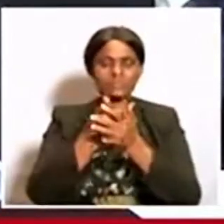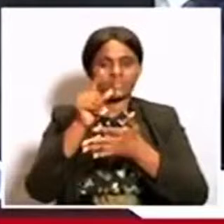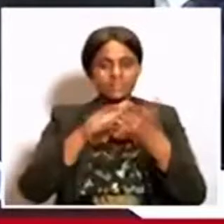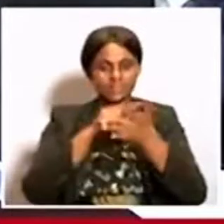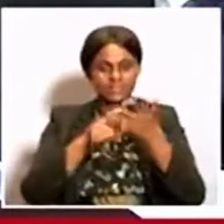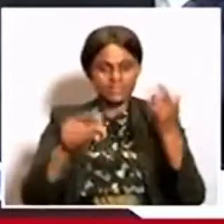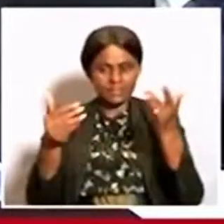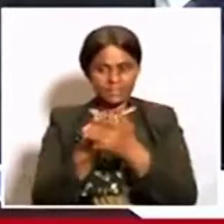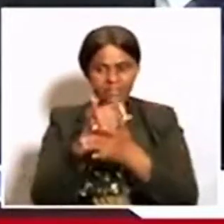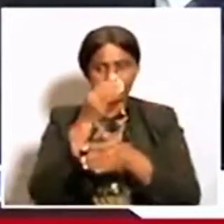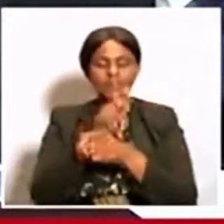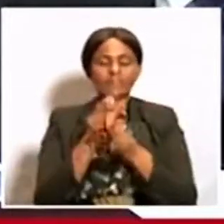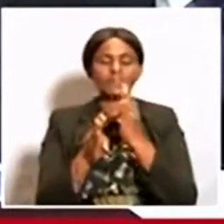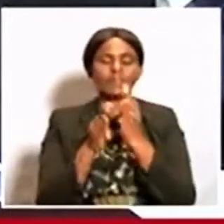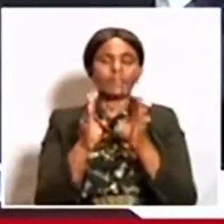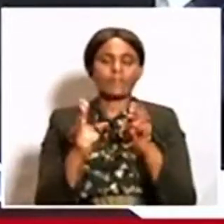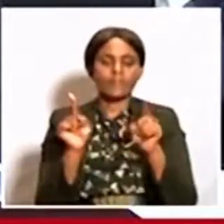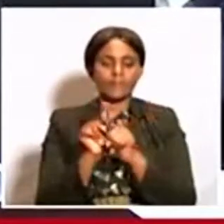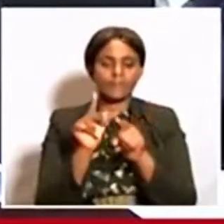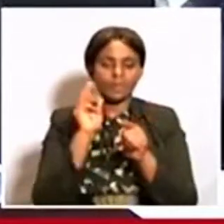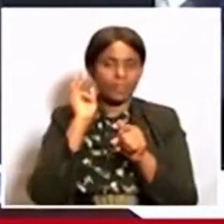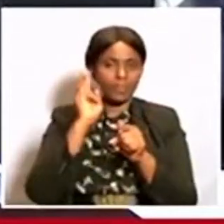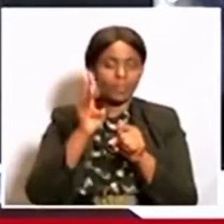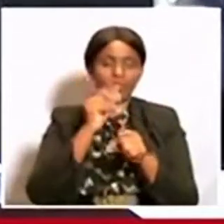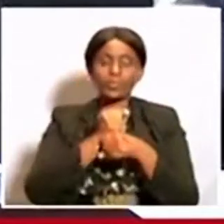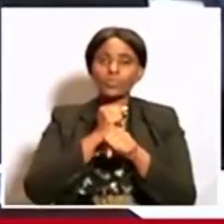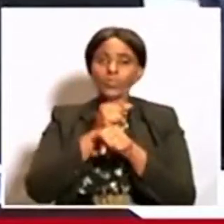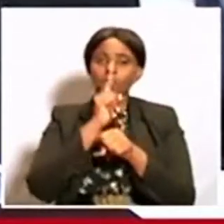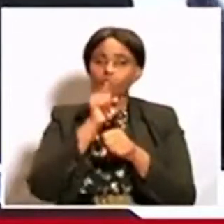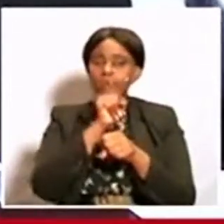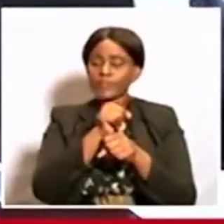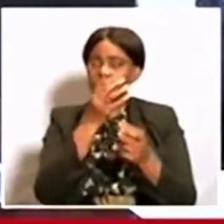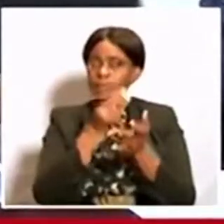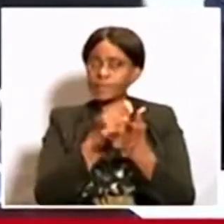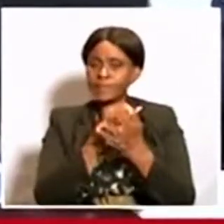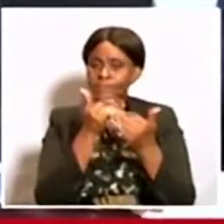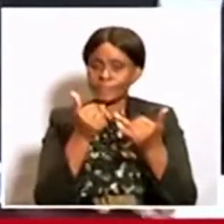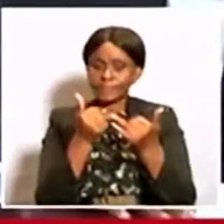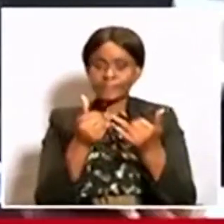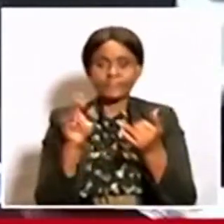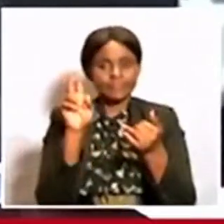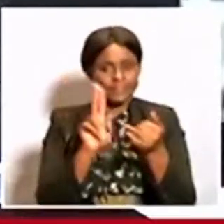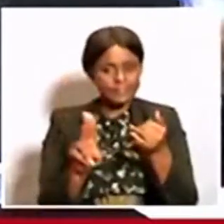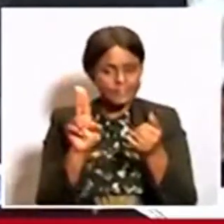to new contractors and to ensure that the funds are expended